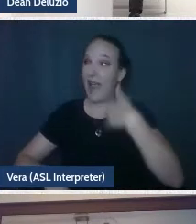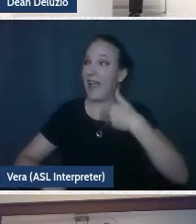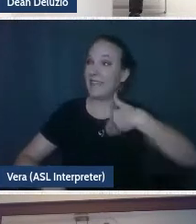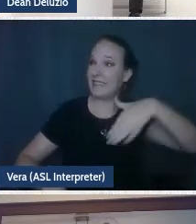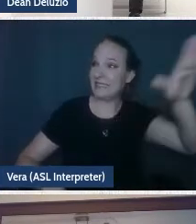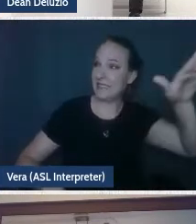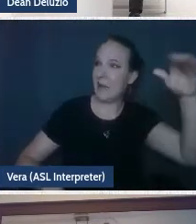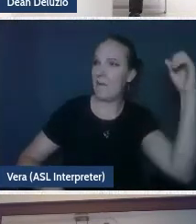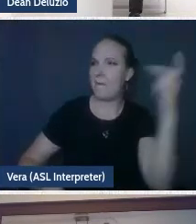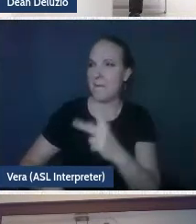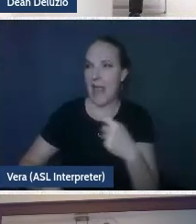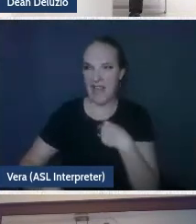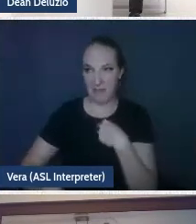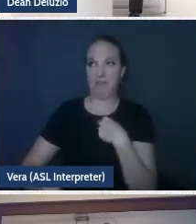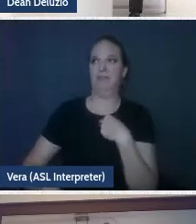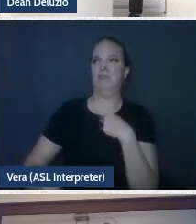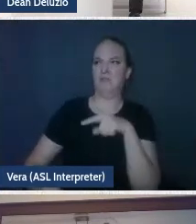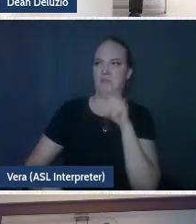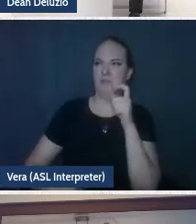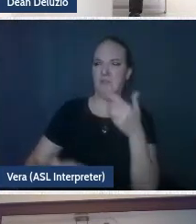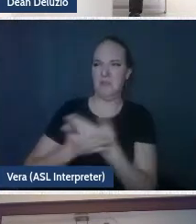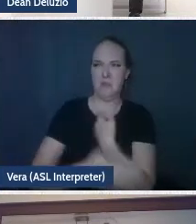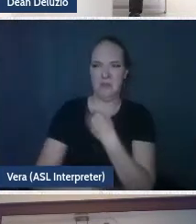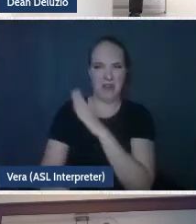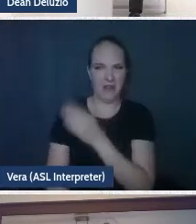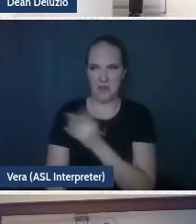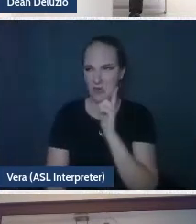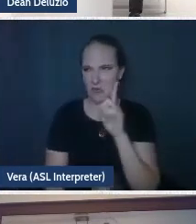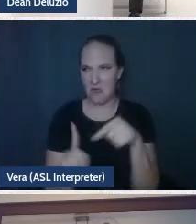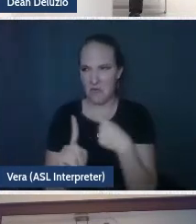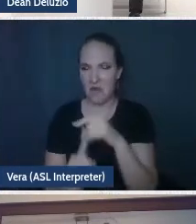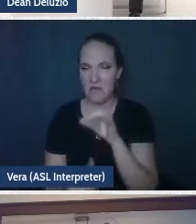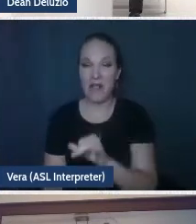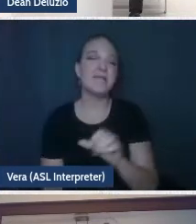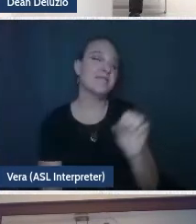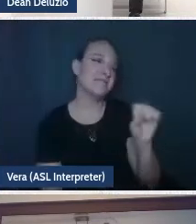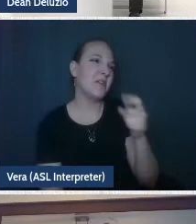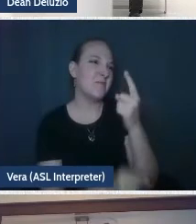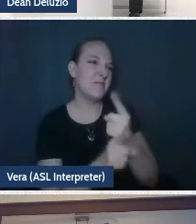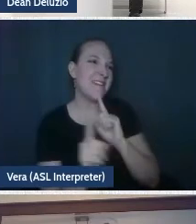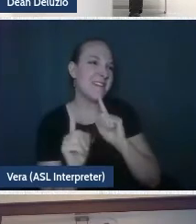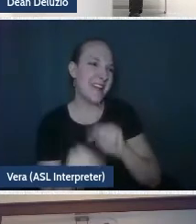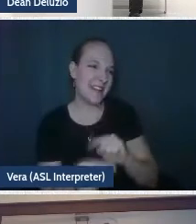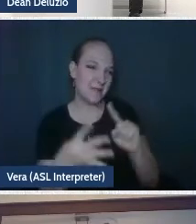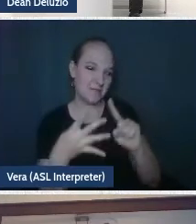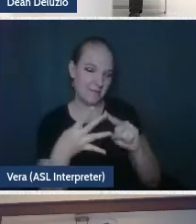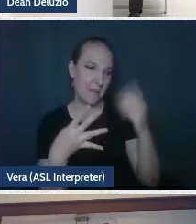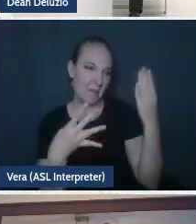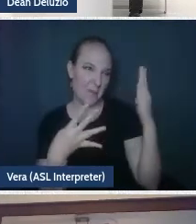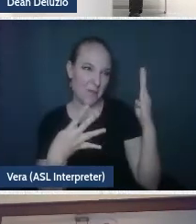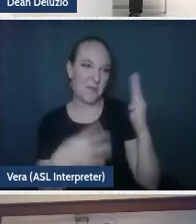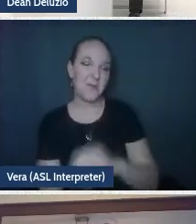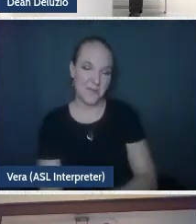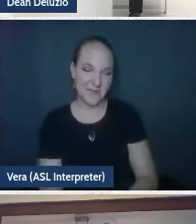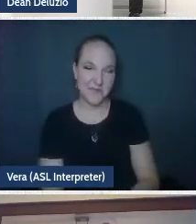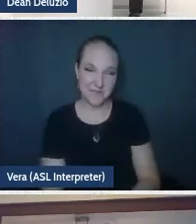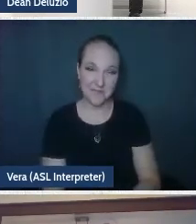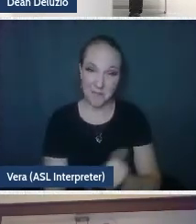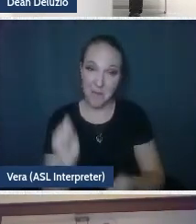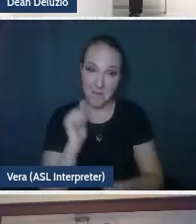me. I guess so. Well, the correct answer is Golden Party Armor. So, job, most people got it right.